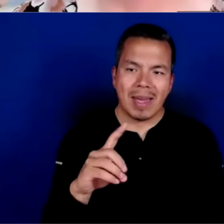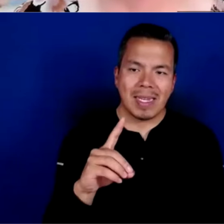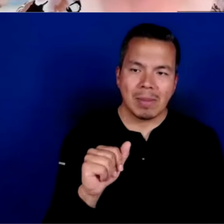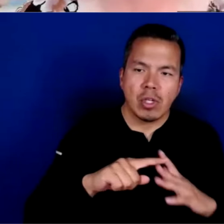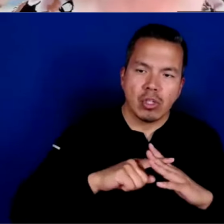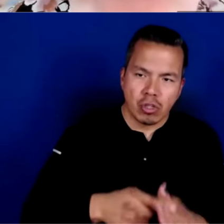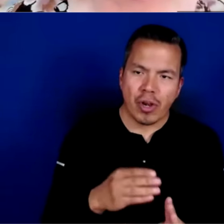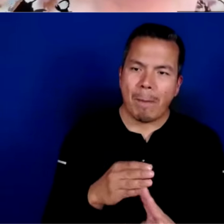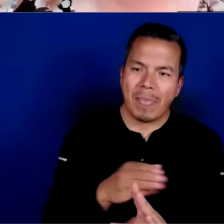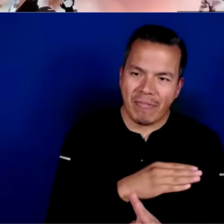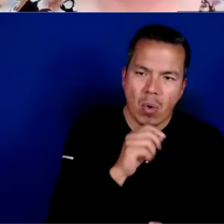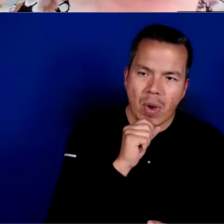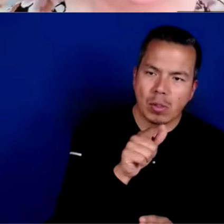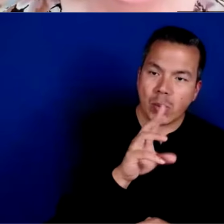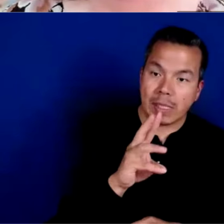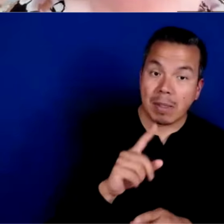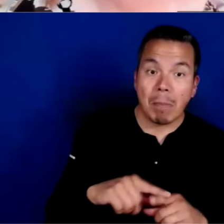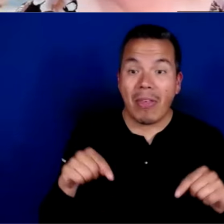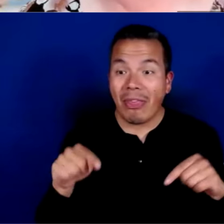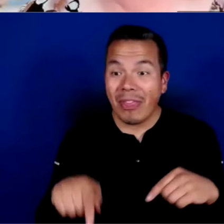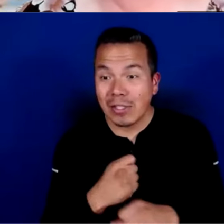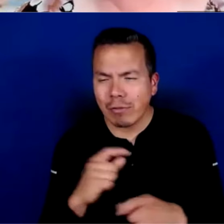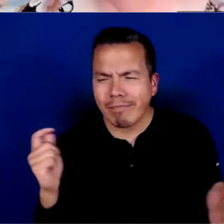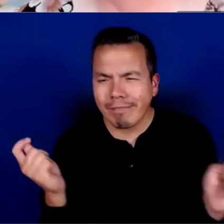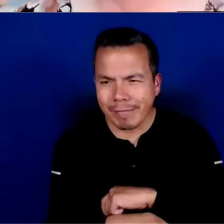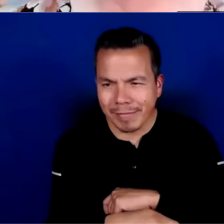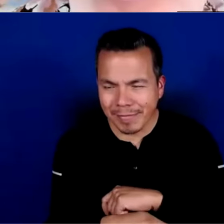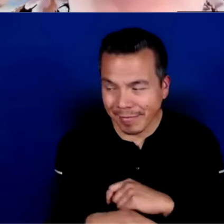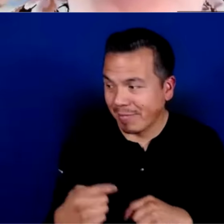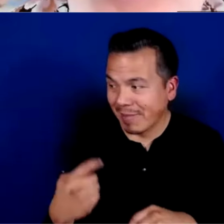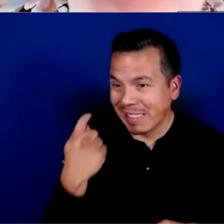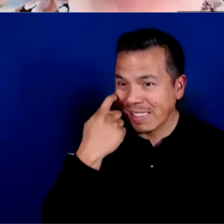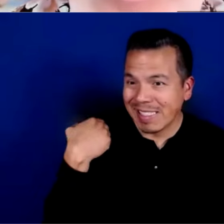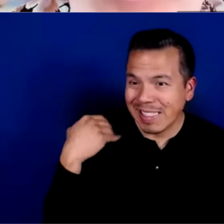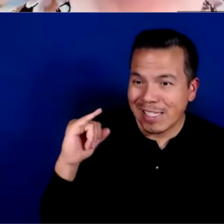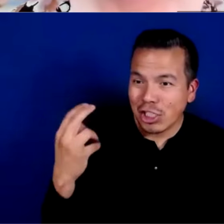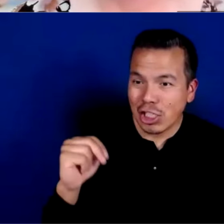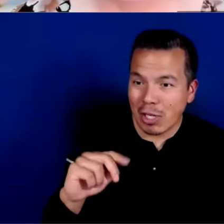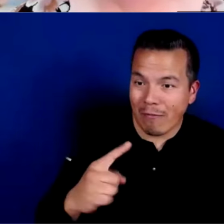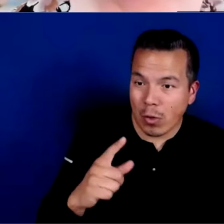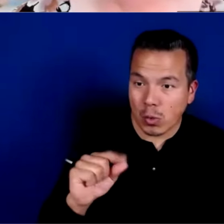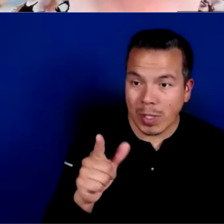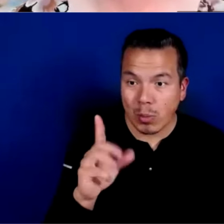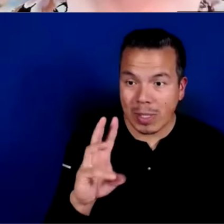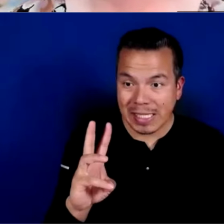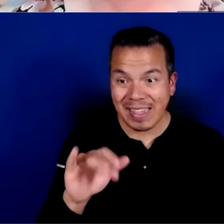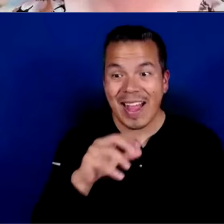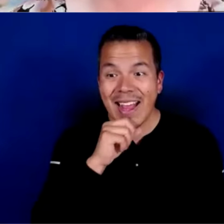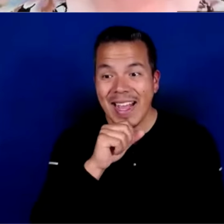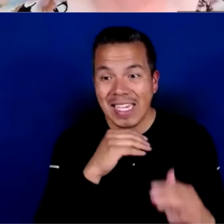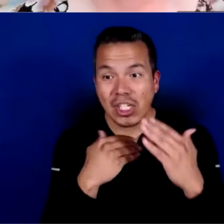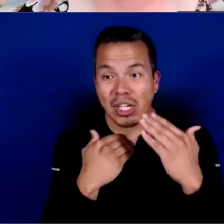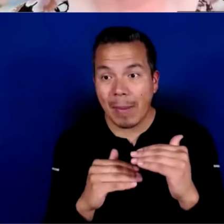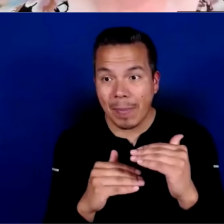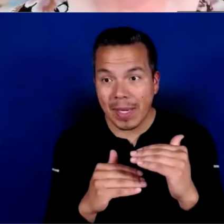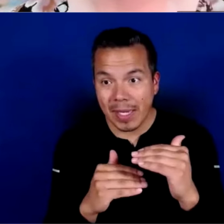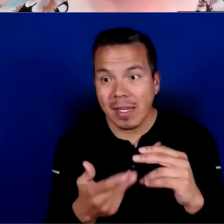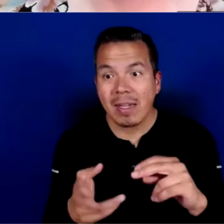age 26. But starting this year, January 1st of 2026, that age limit increased